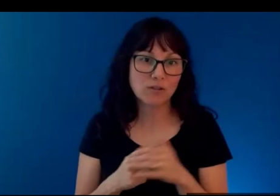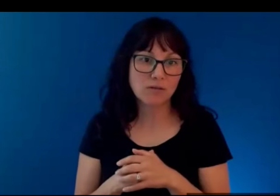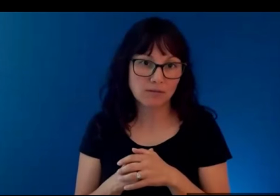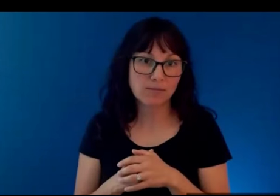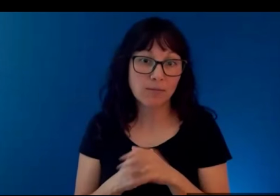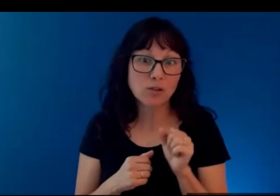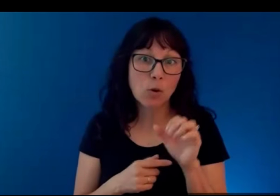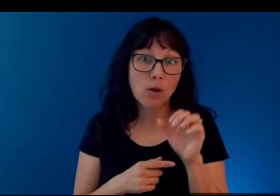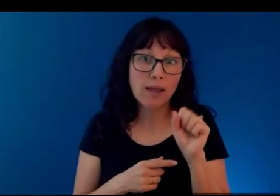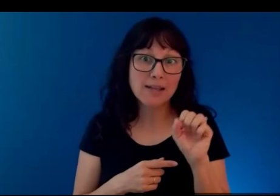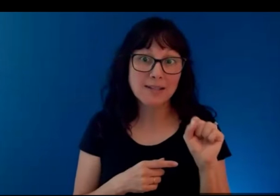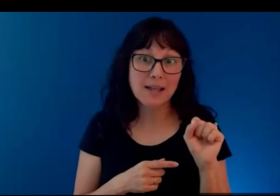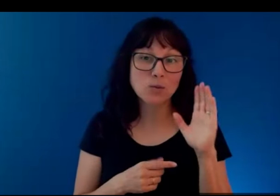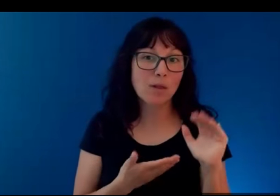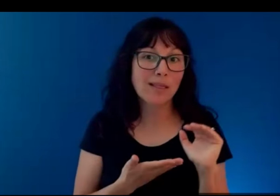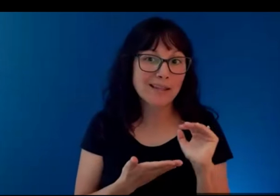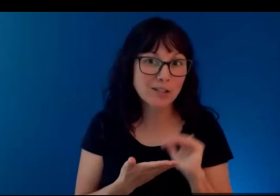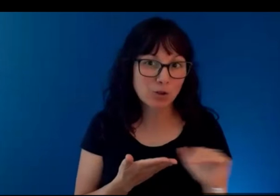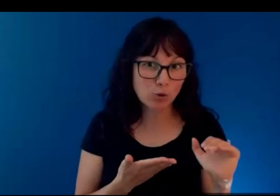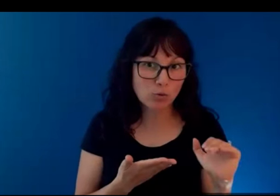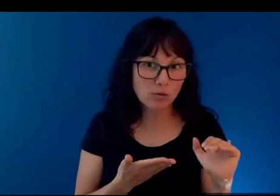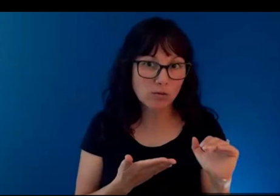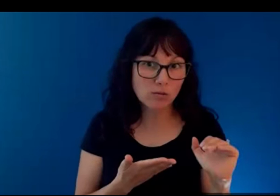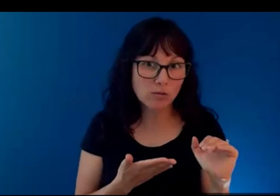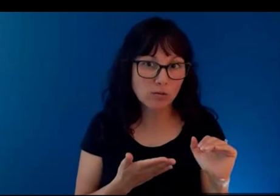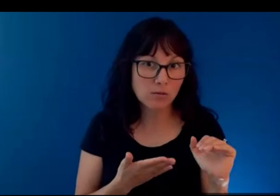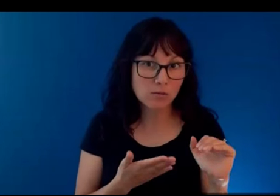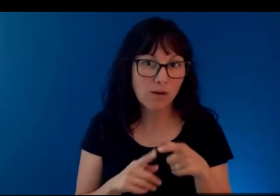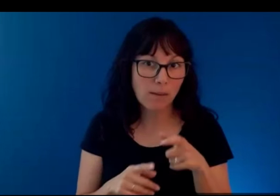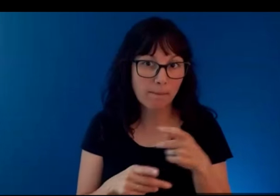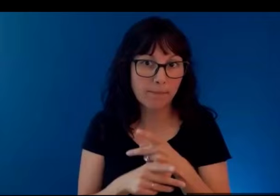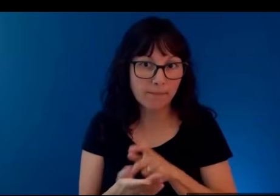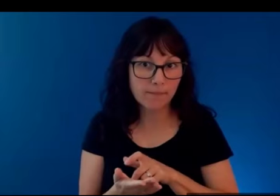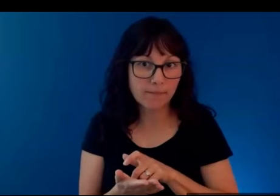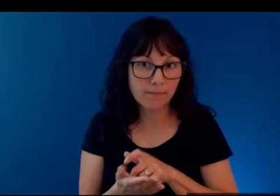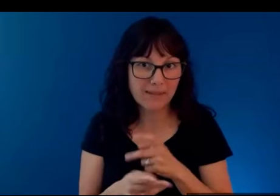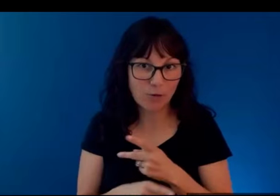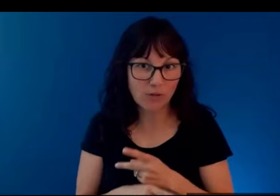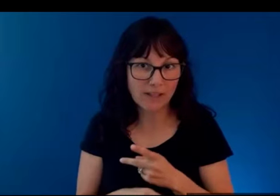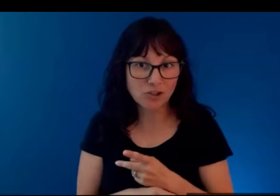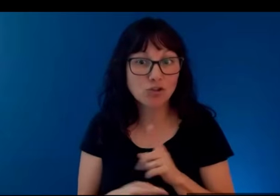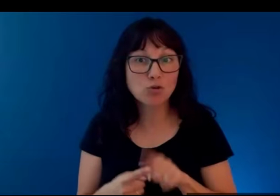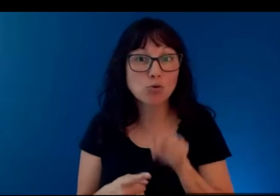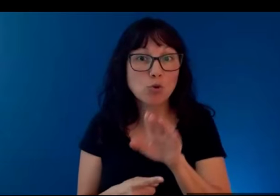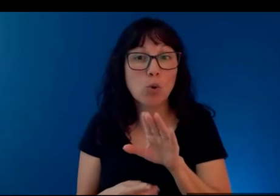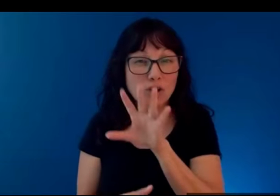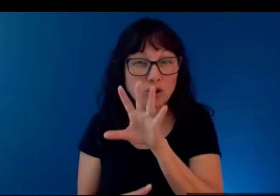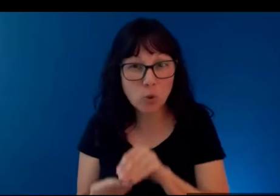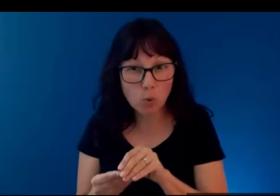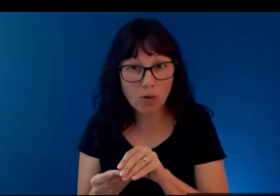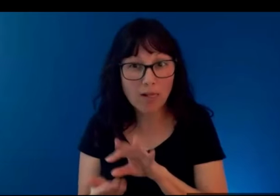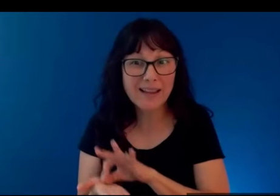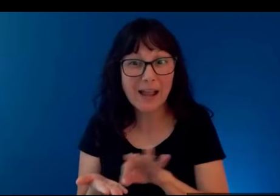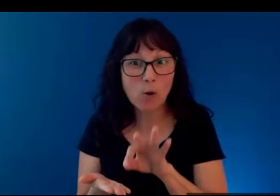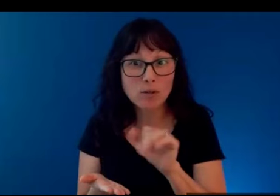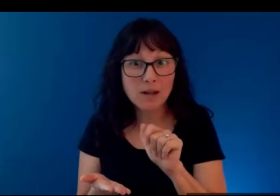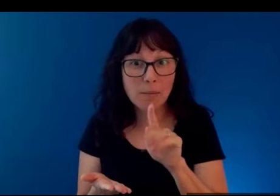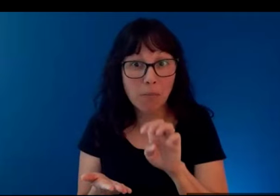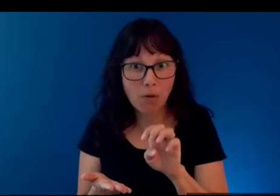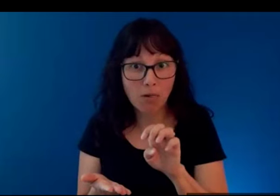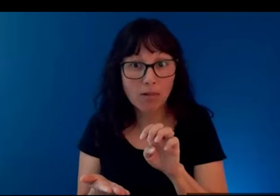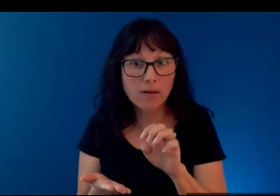other words, Social Security is going to exclude that from the calculation to reach the total countable income. Finally, in step